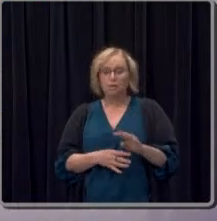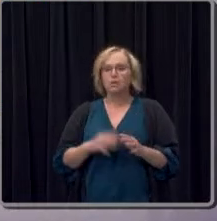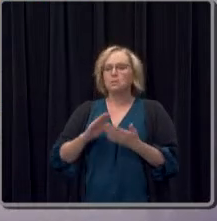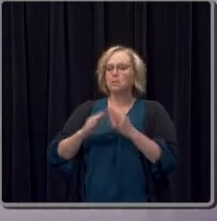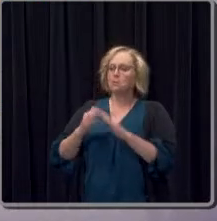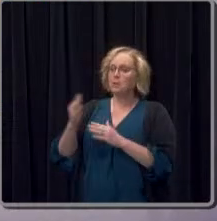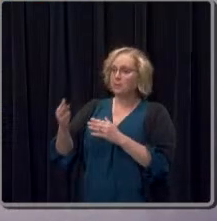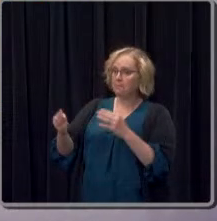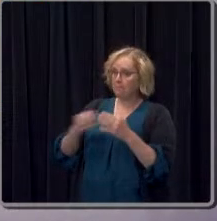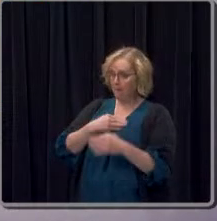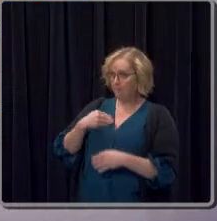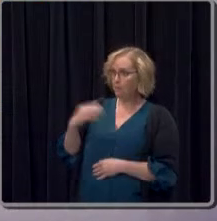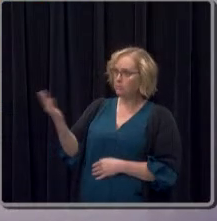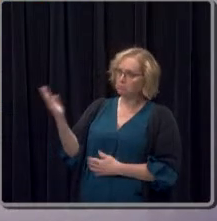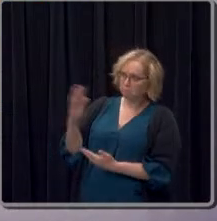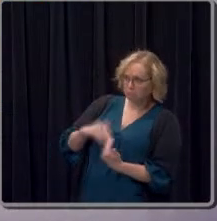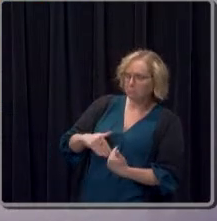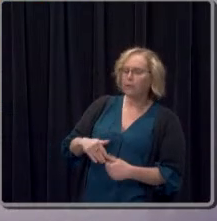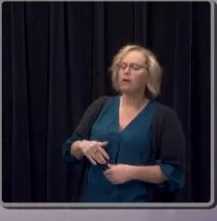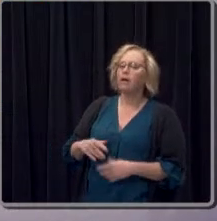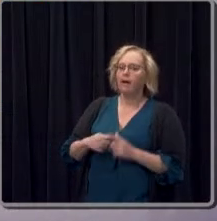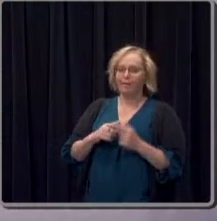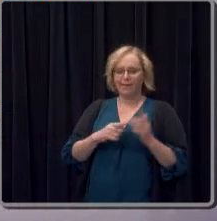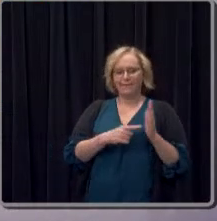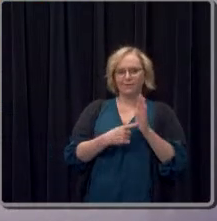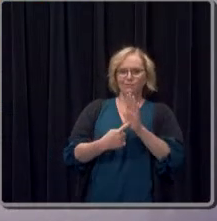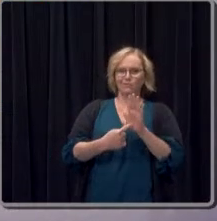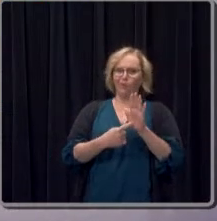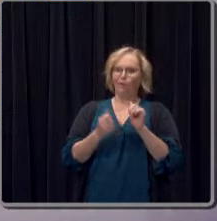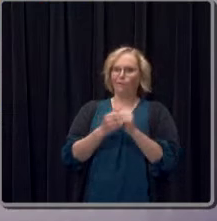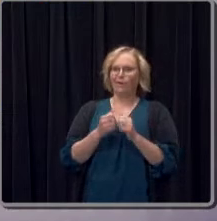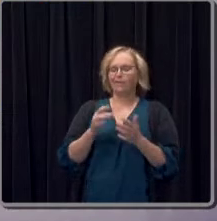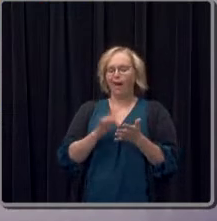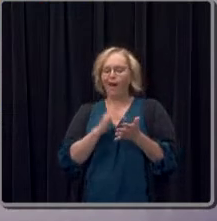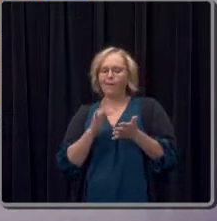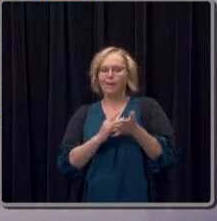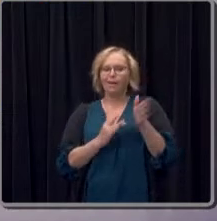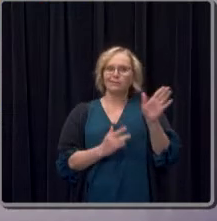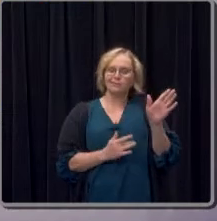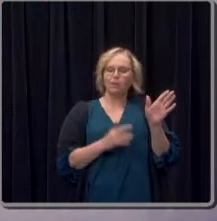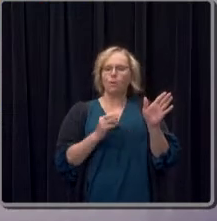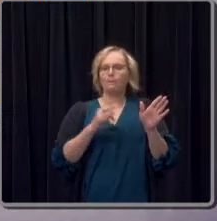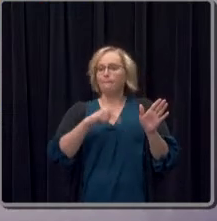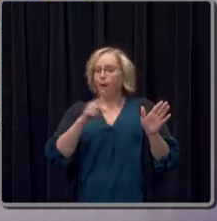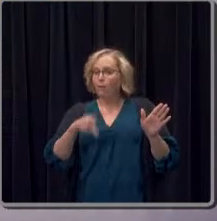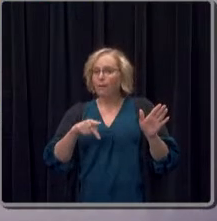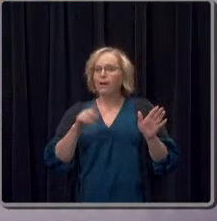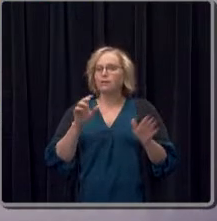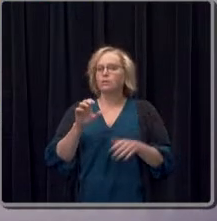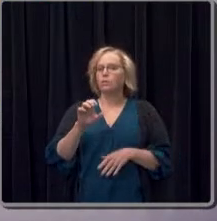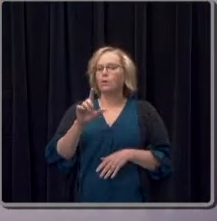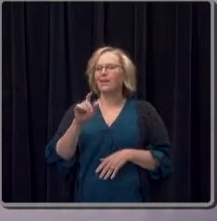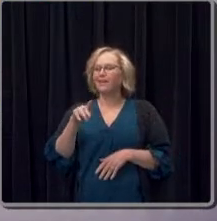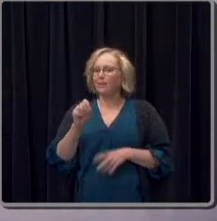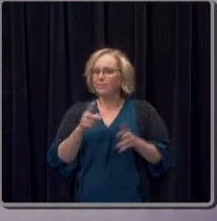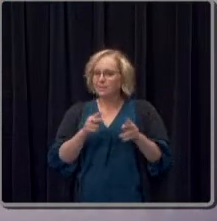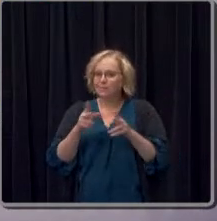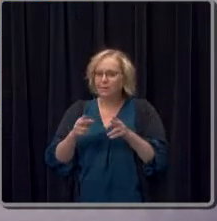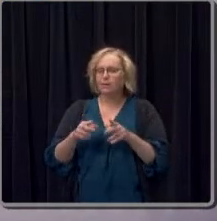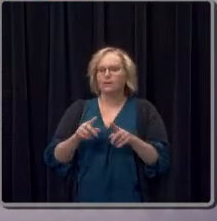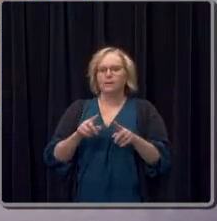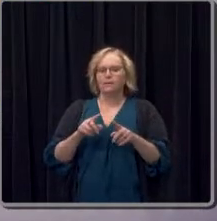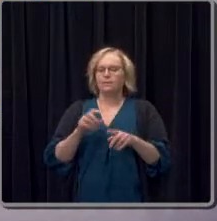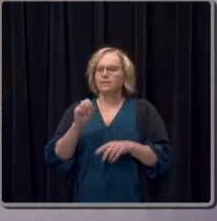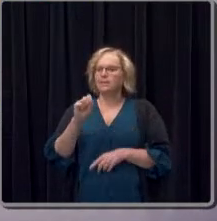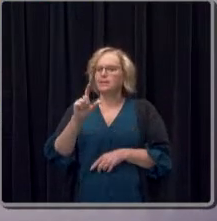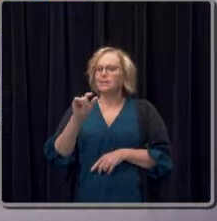in, and then they showcase through like using the iPads, either on PowerPoints, clips, different things and slides,